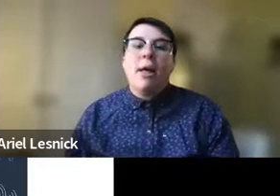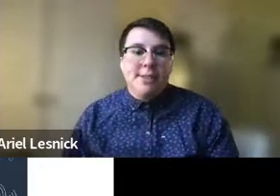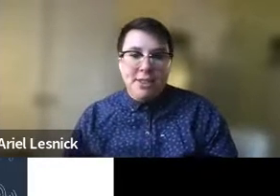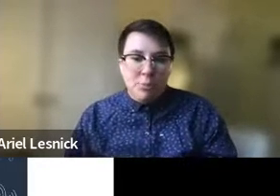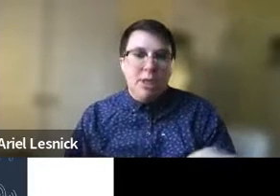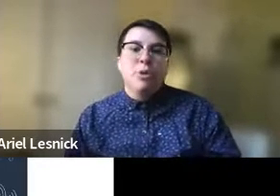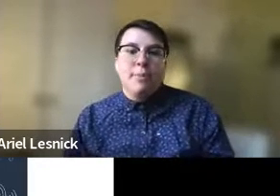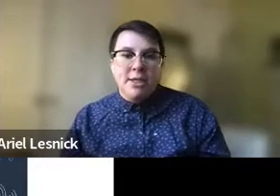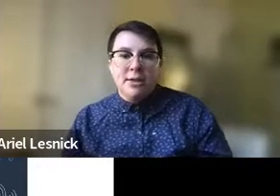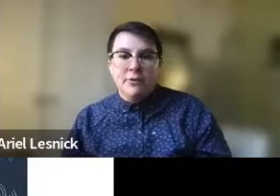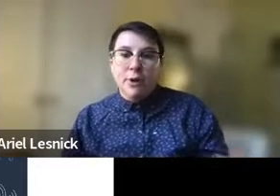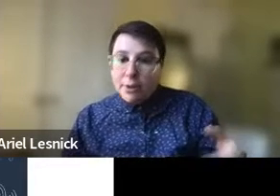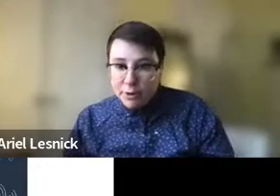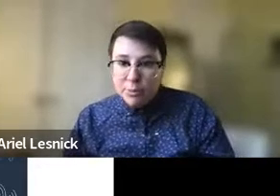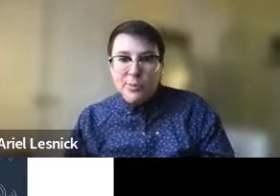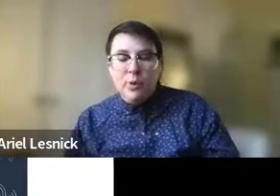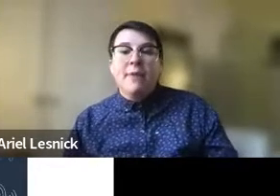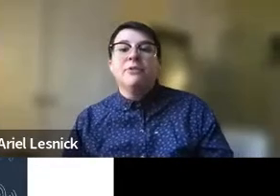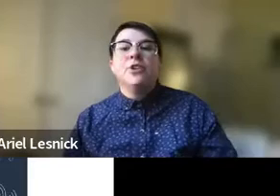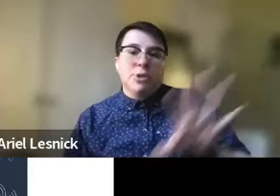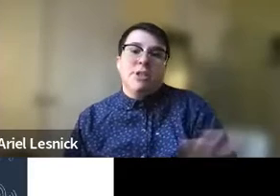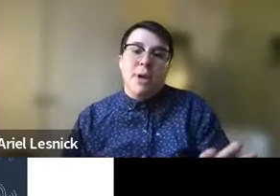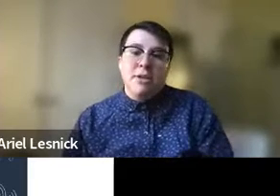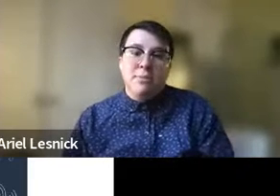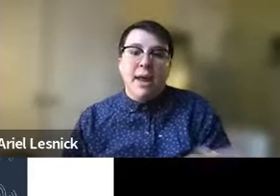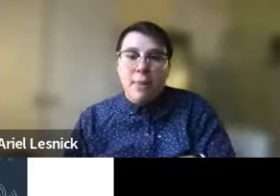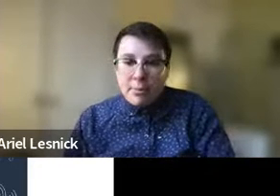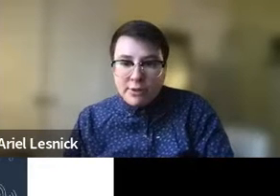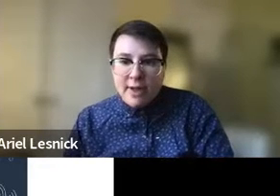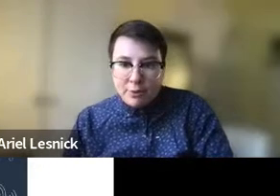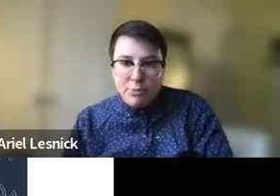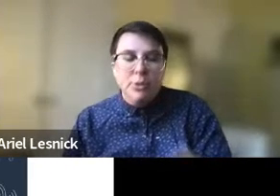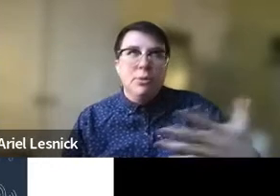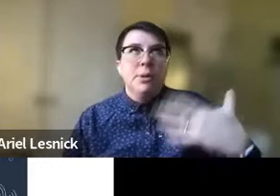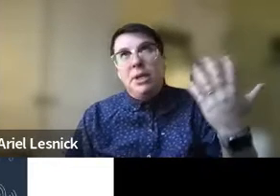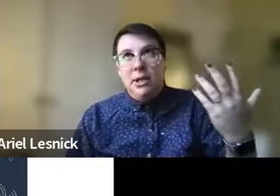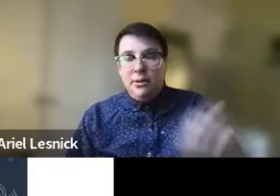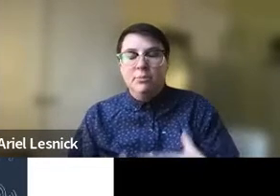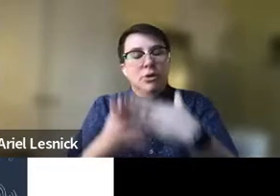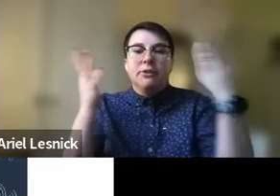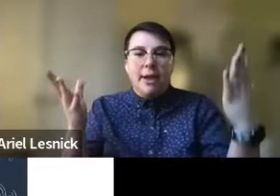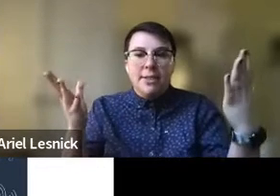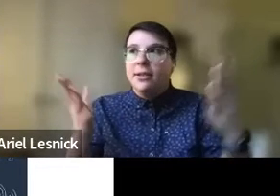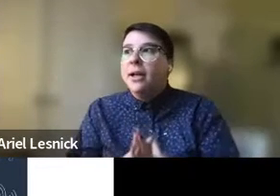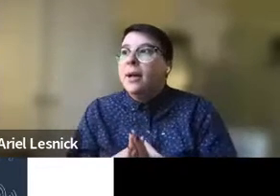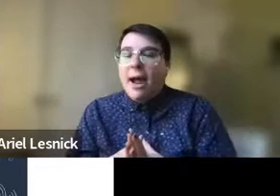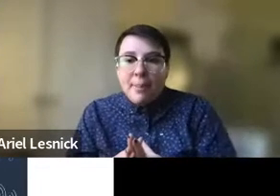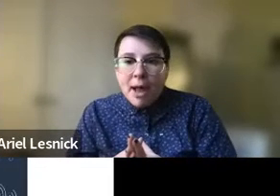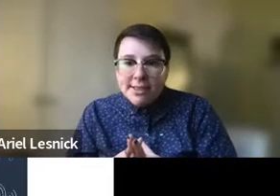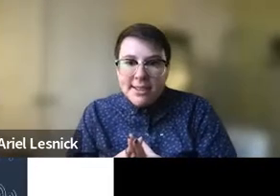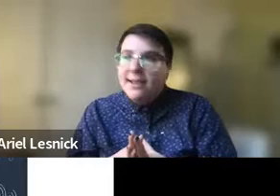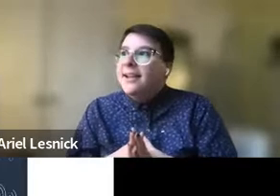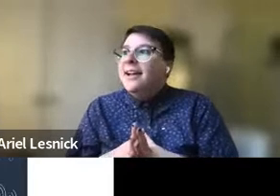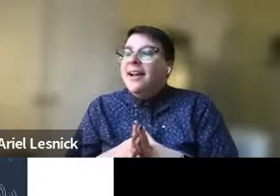no policy should be implemented for a group without the full participation by the members of that group who would be most affected by